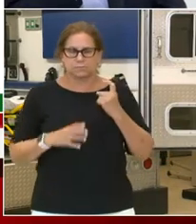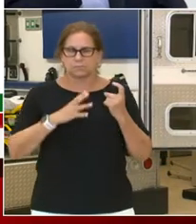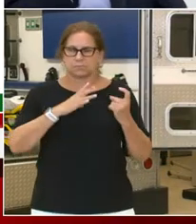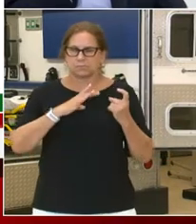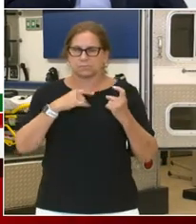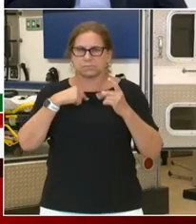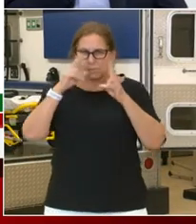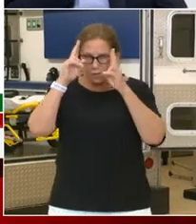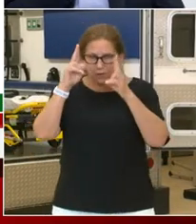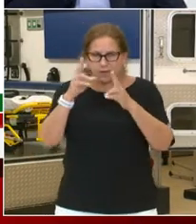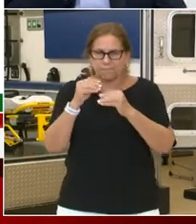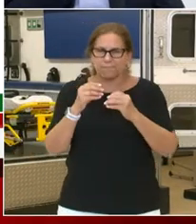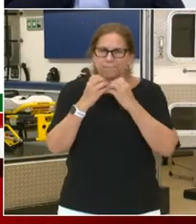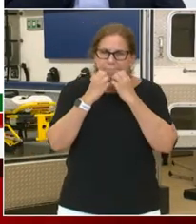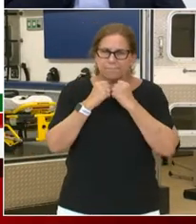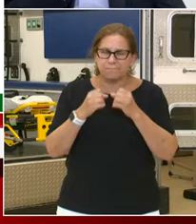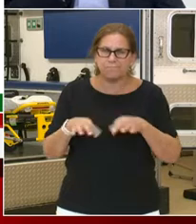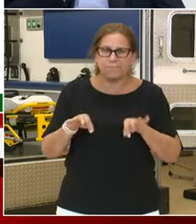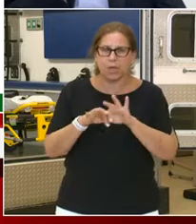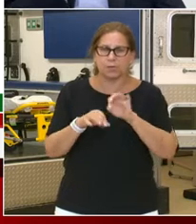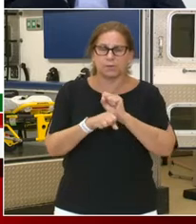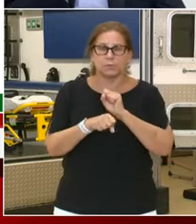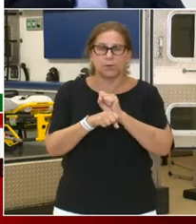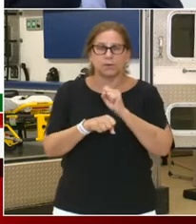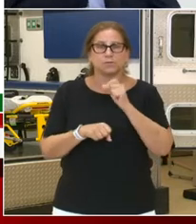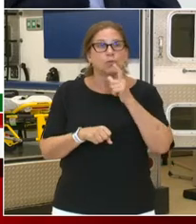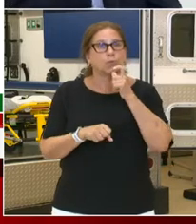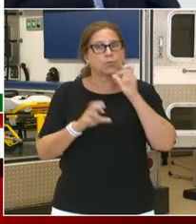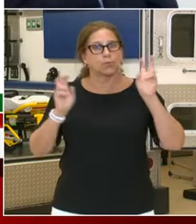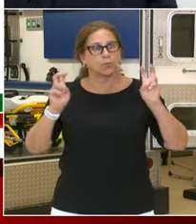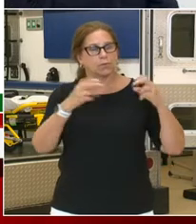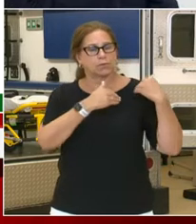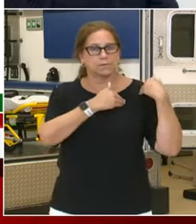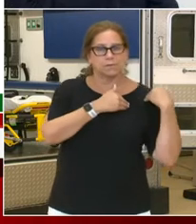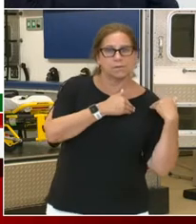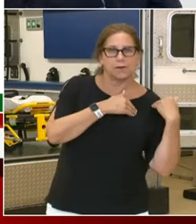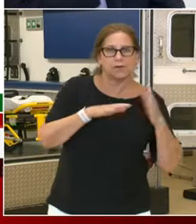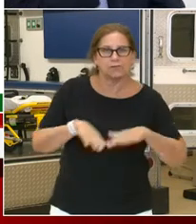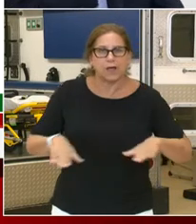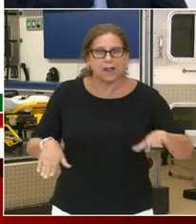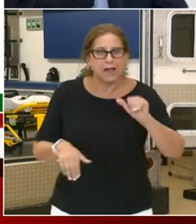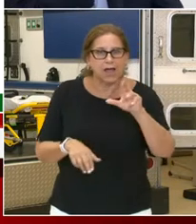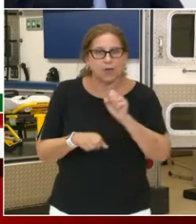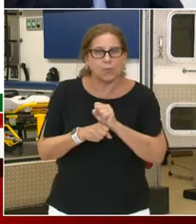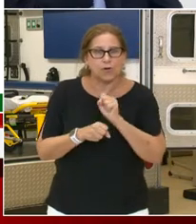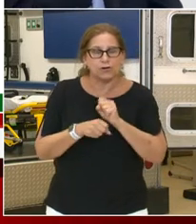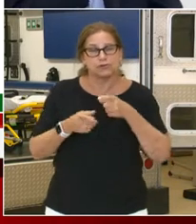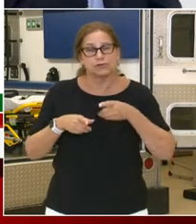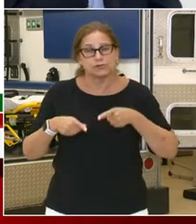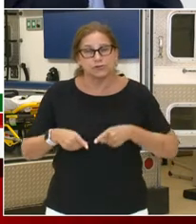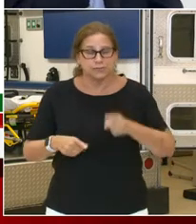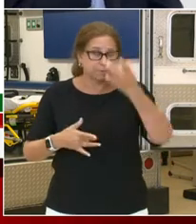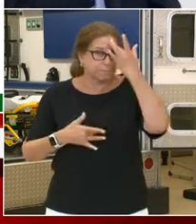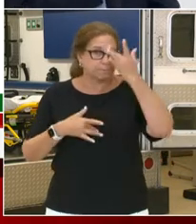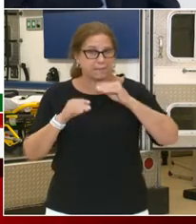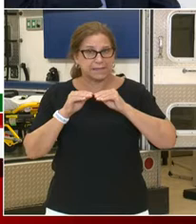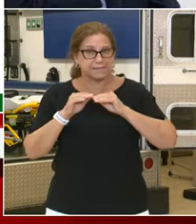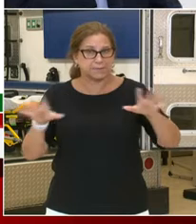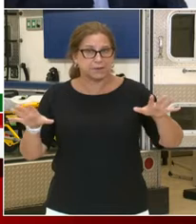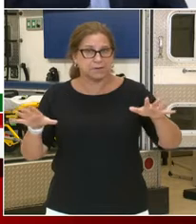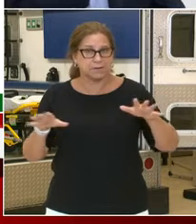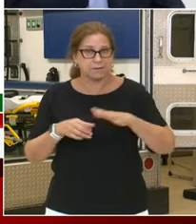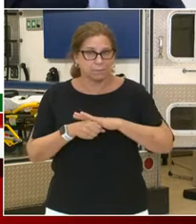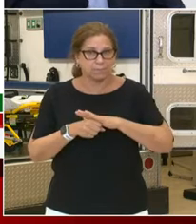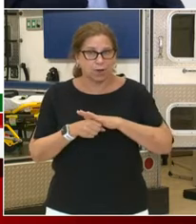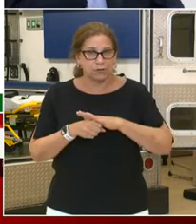childhood space, and I think it's important for all of us to recall that through the course of the pandemic, many and most of these centers have remained